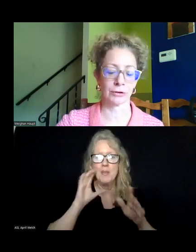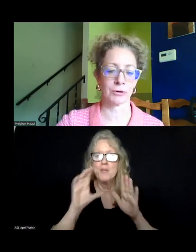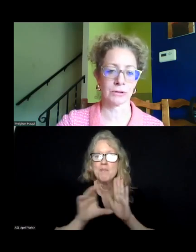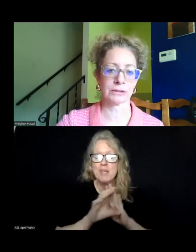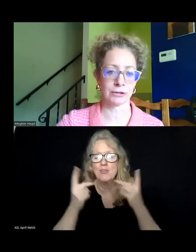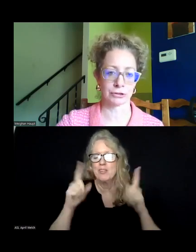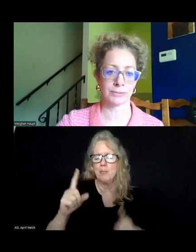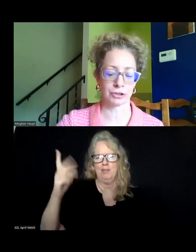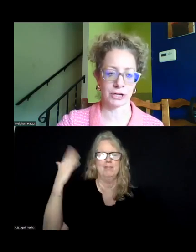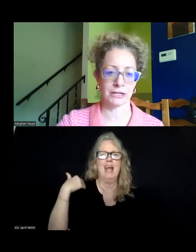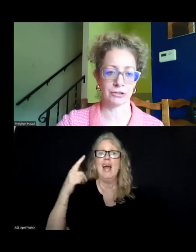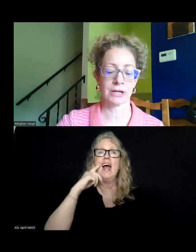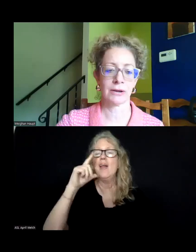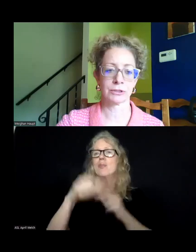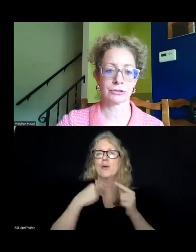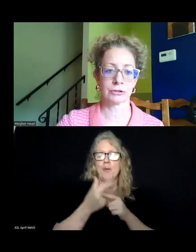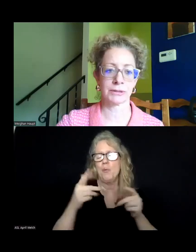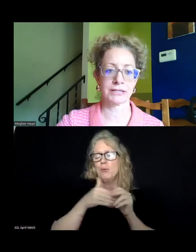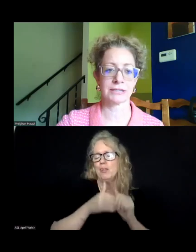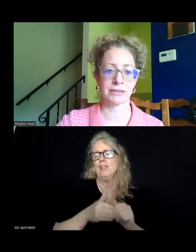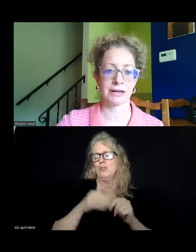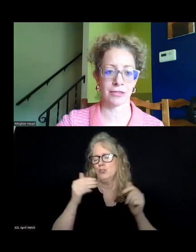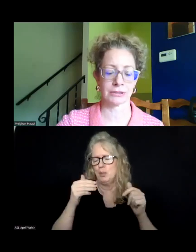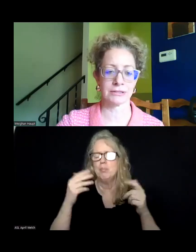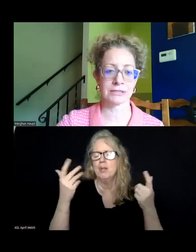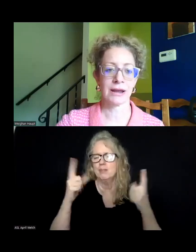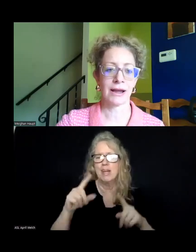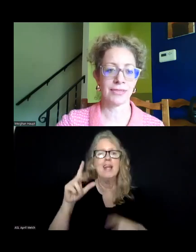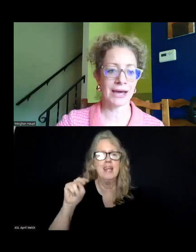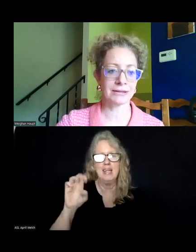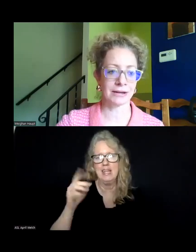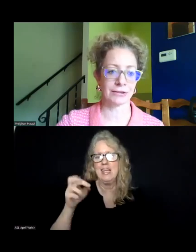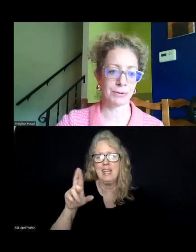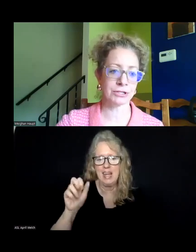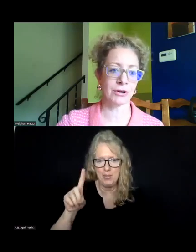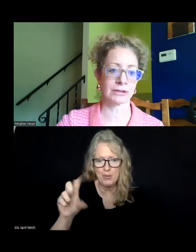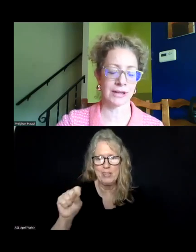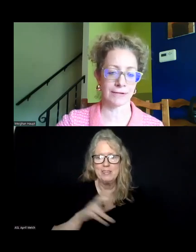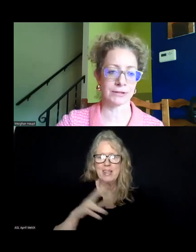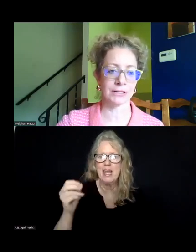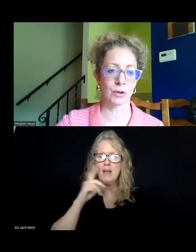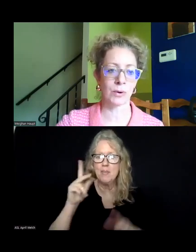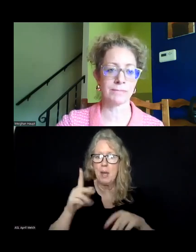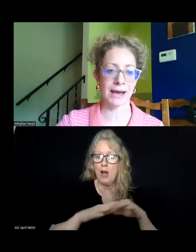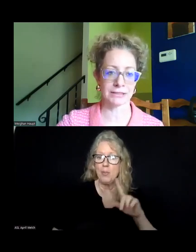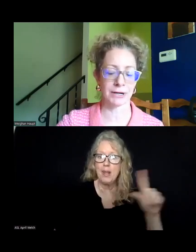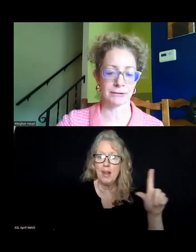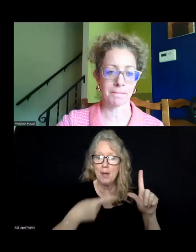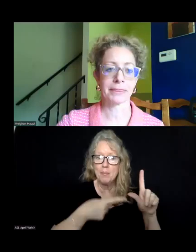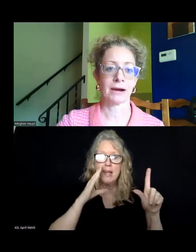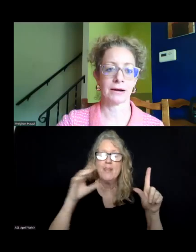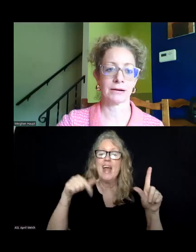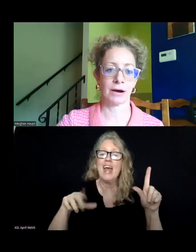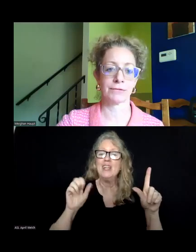at the Global Leadership Exchange, which took place in the Netherlands. And that the person on the left is Queen